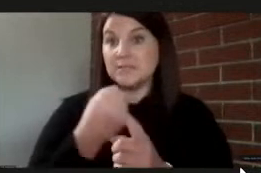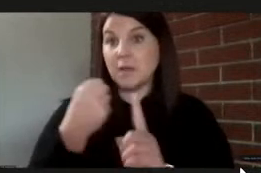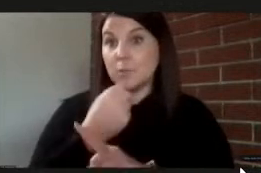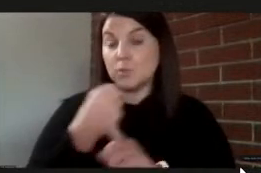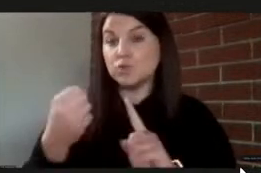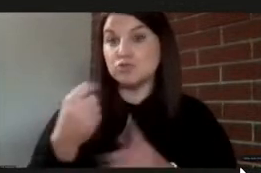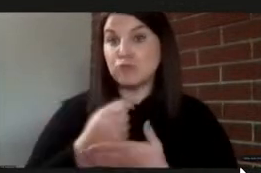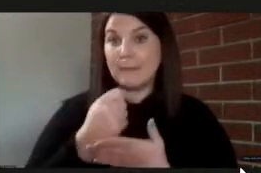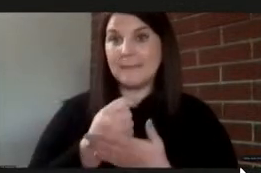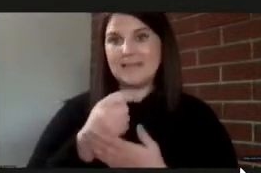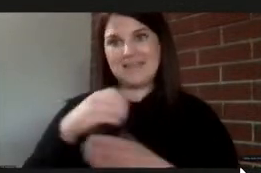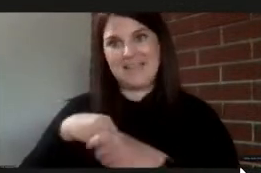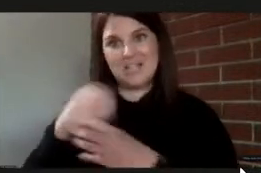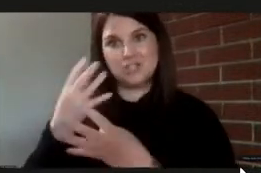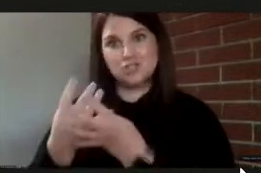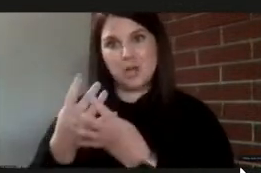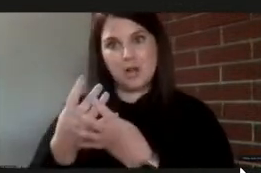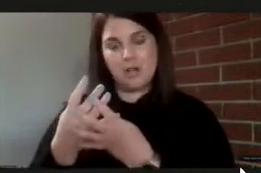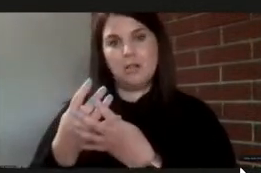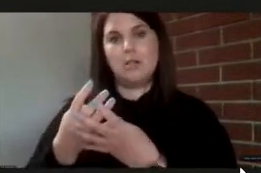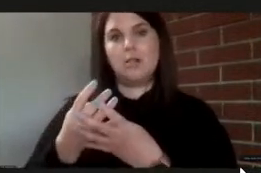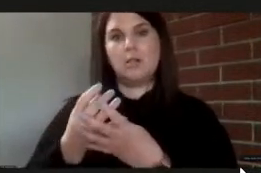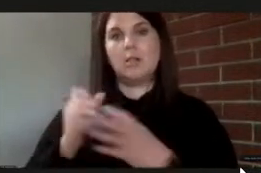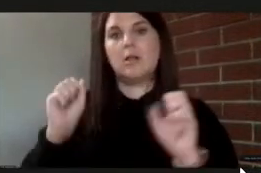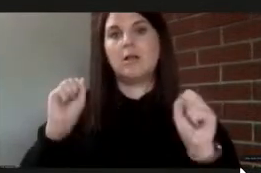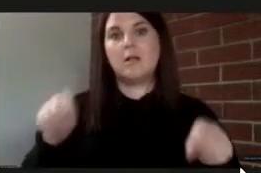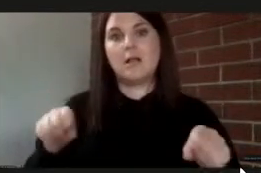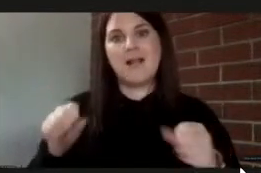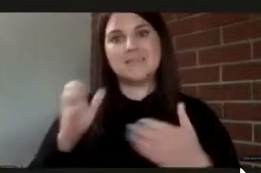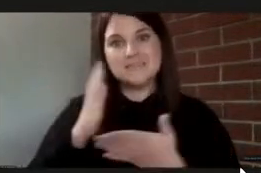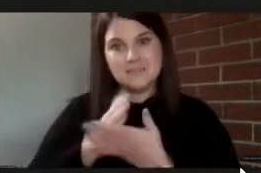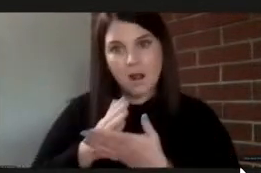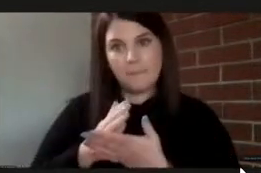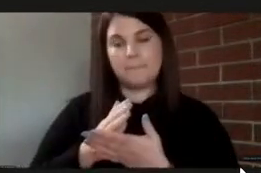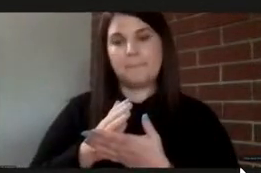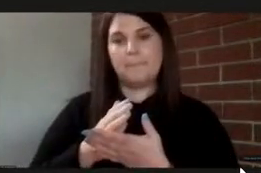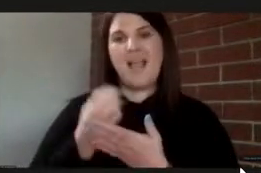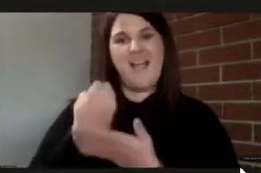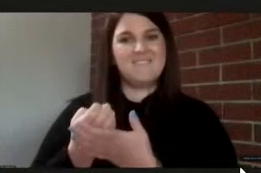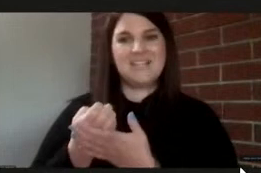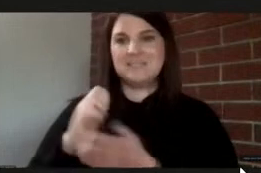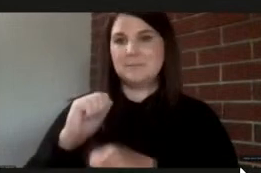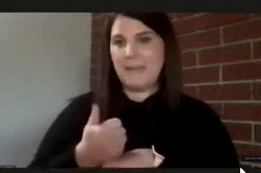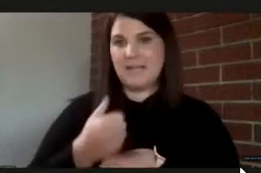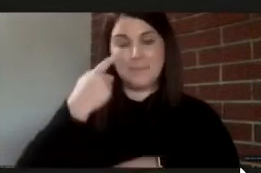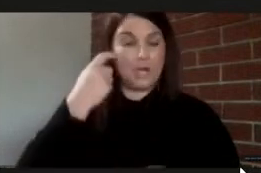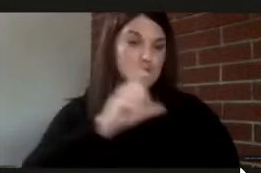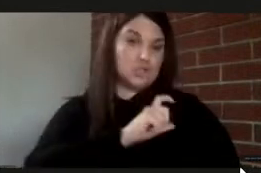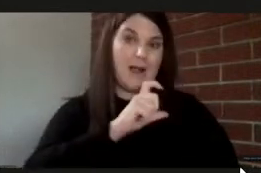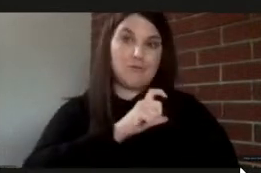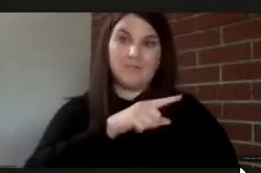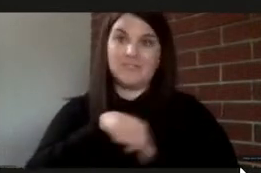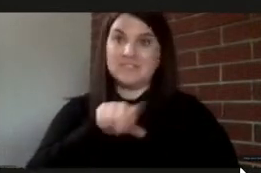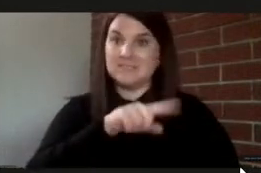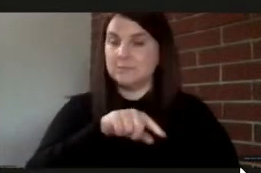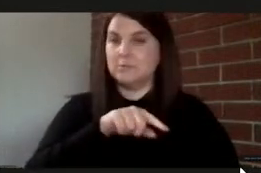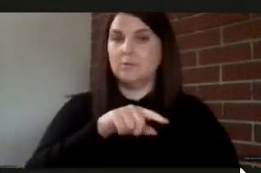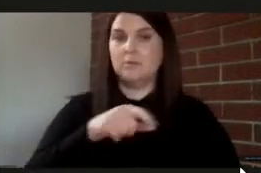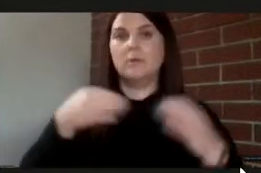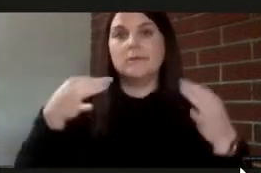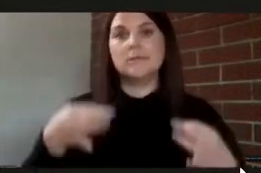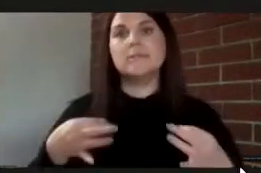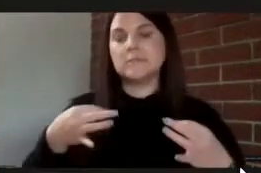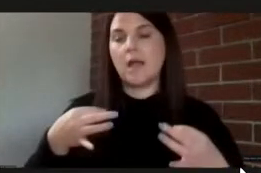bars can quickly become subverted or can stop being evidence-based because sheriffs and commissioners of corrections decide